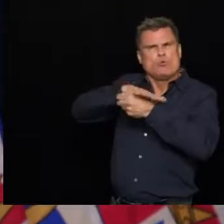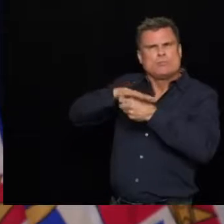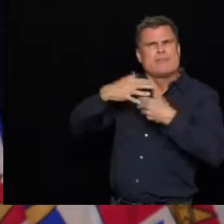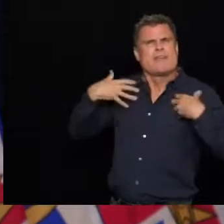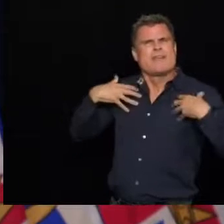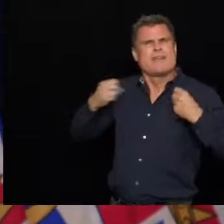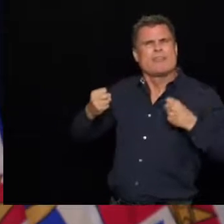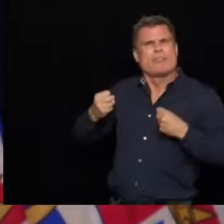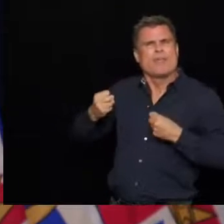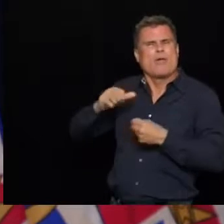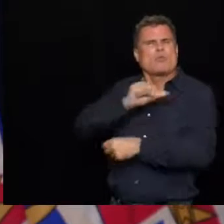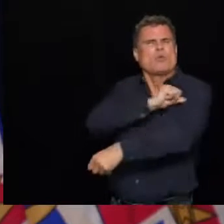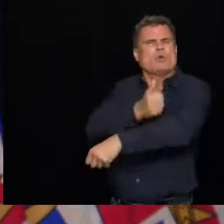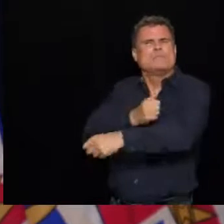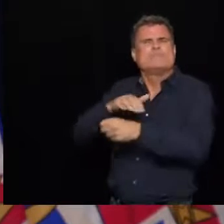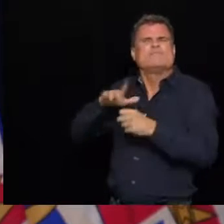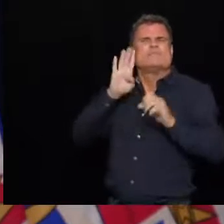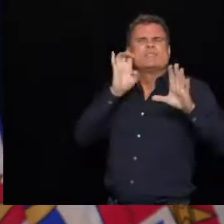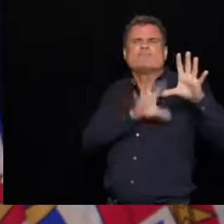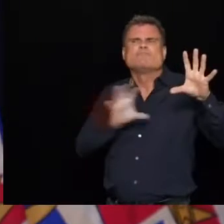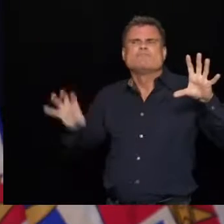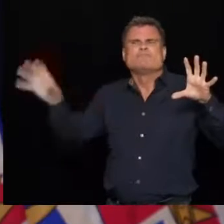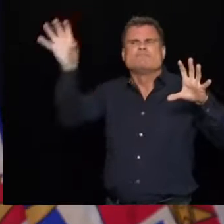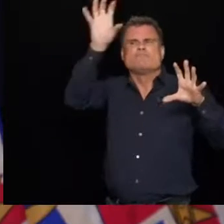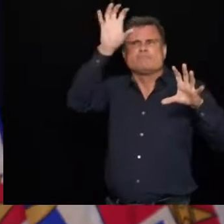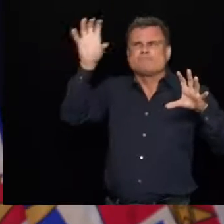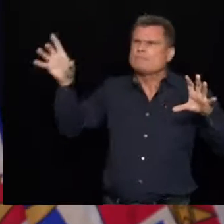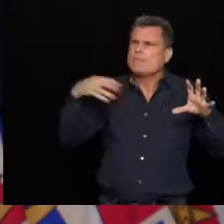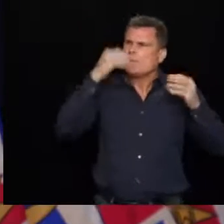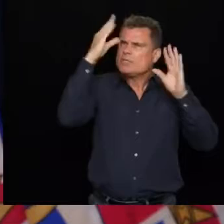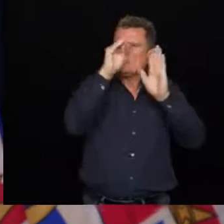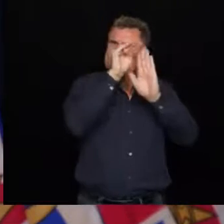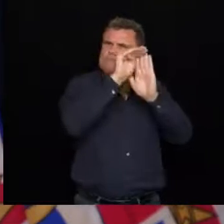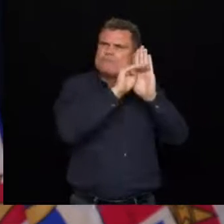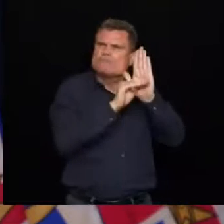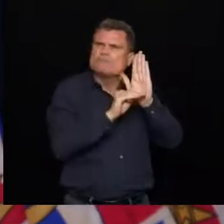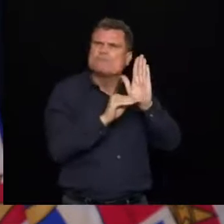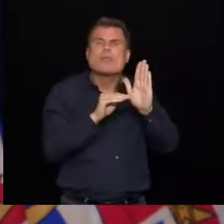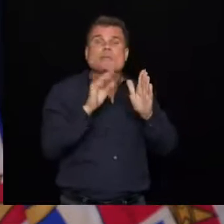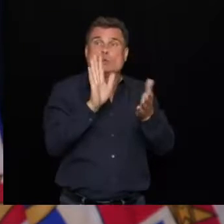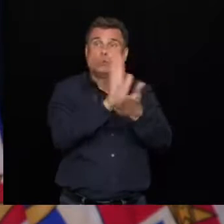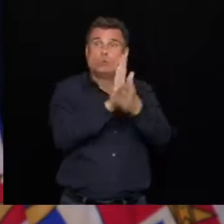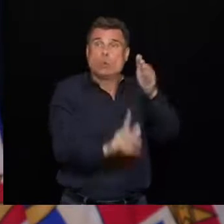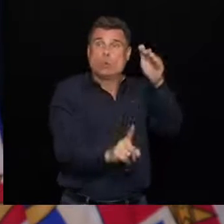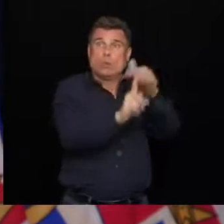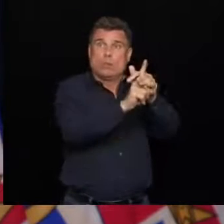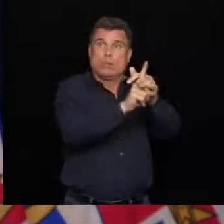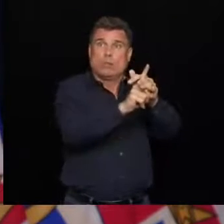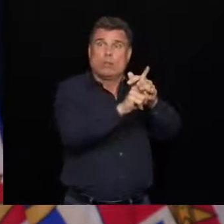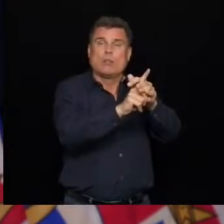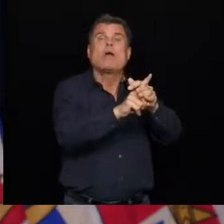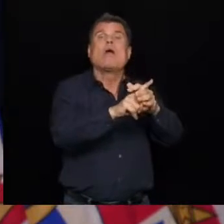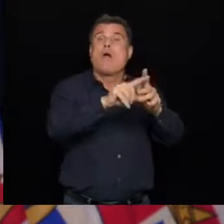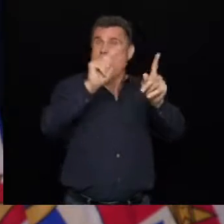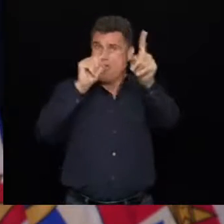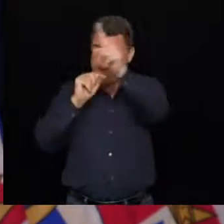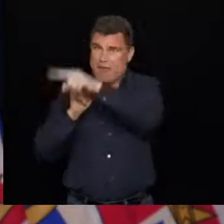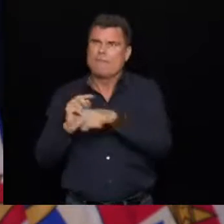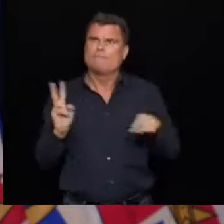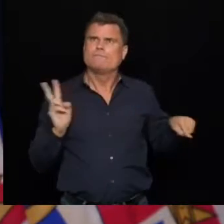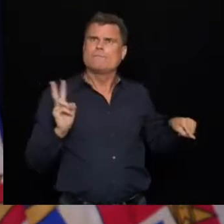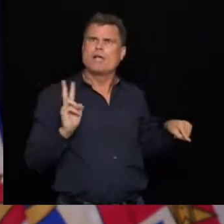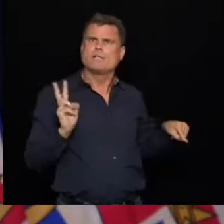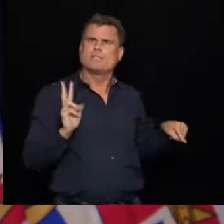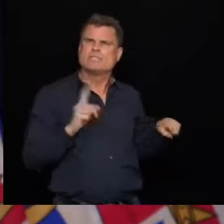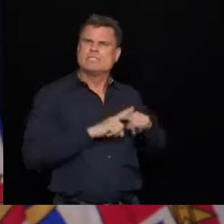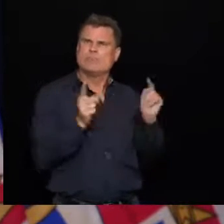within schools. All the authorities, with the exception of Vancouver Coastal Health, are posting each exposure event online. So when asked, Vancouver Coastal